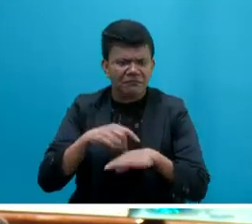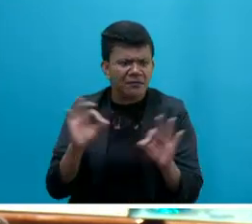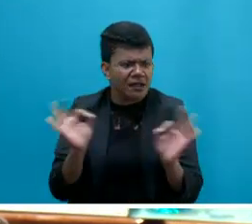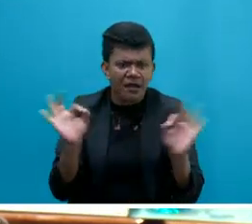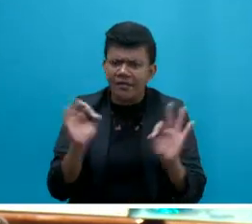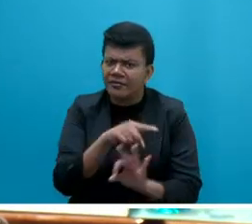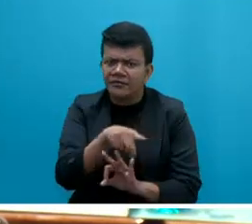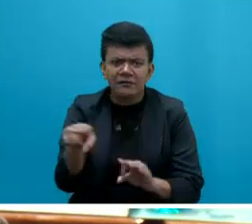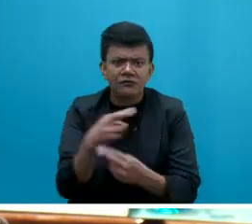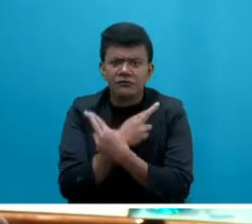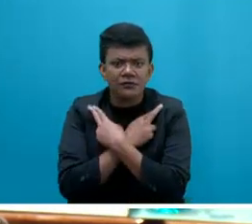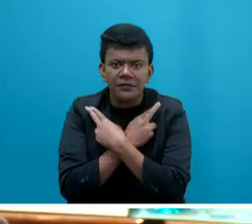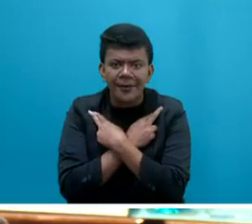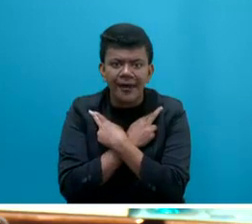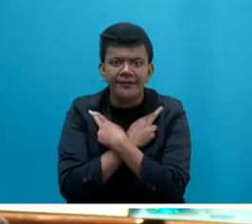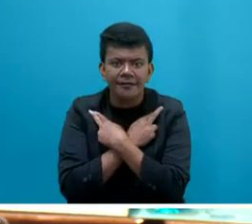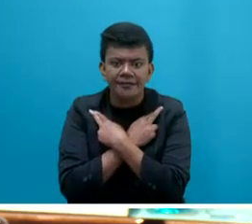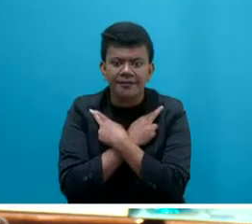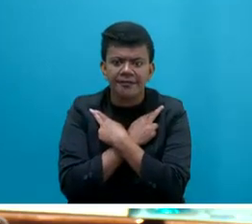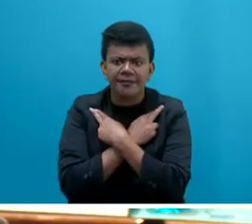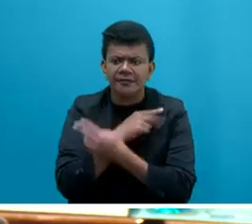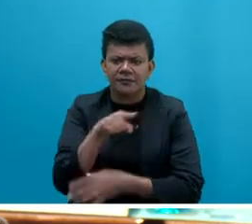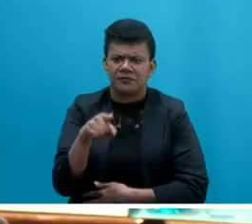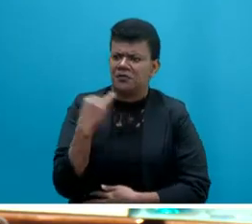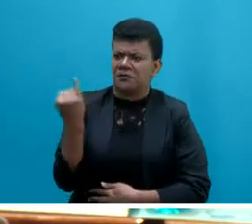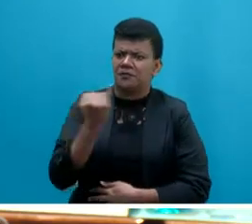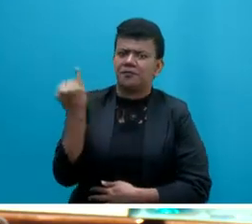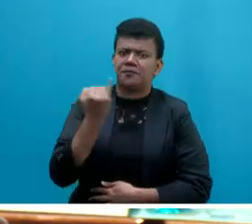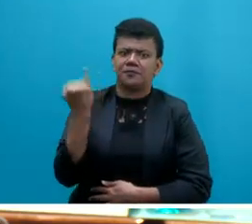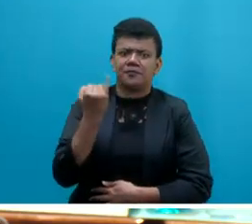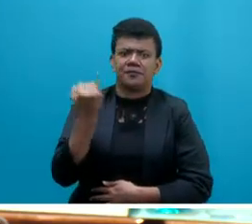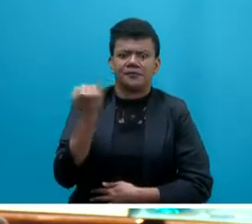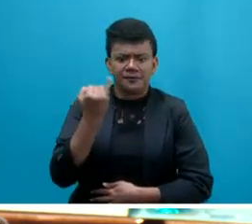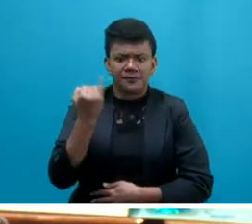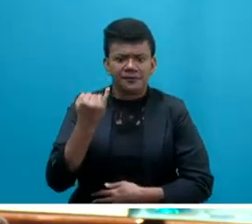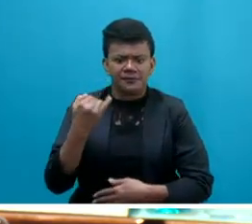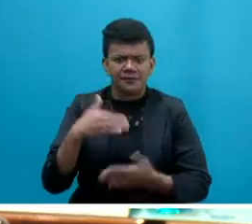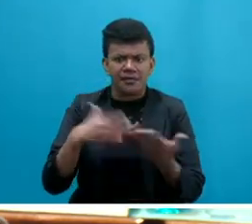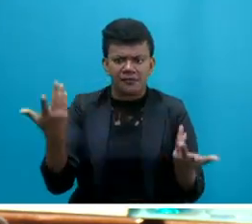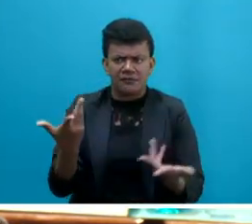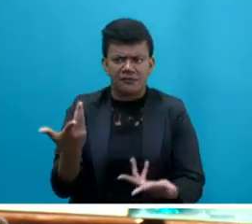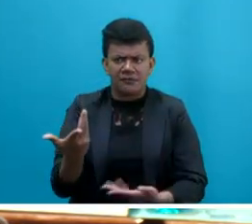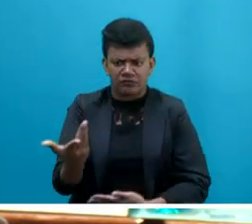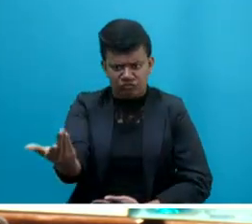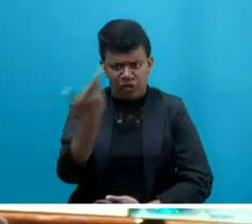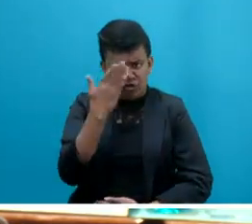unbecoming, arrogant, shameful, and disrespectful.